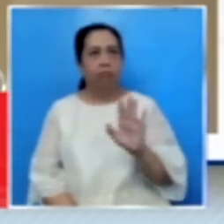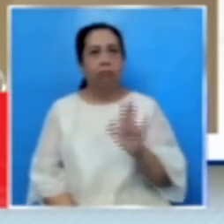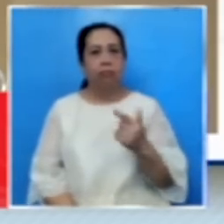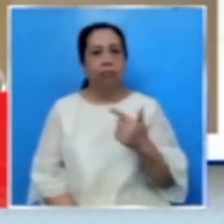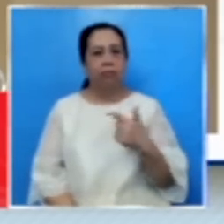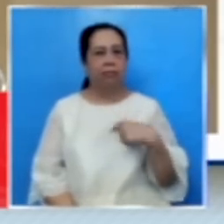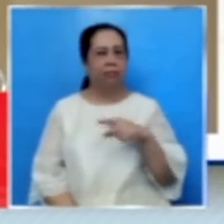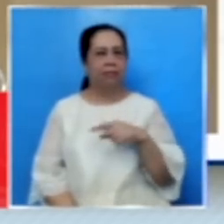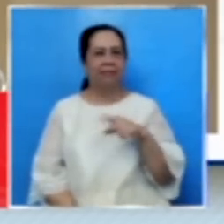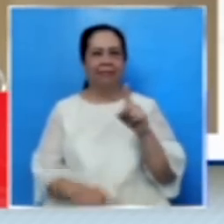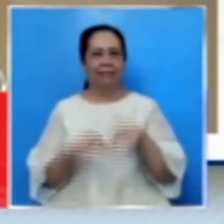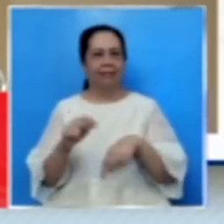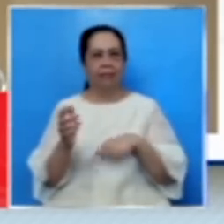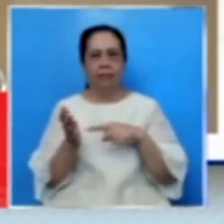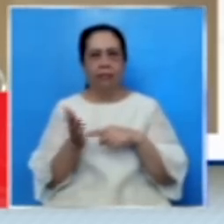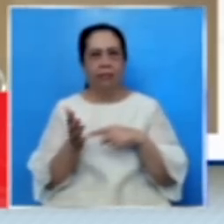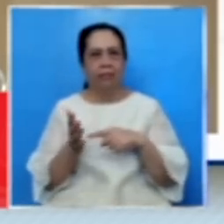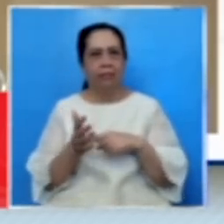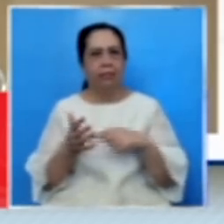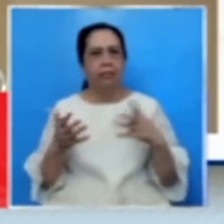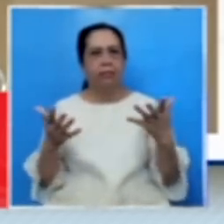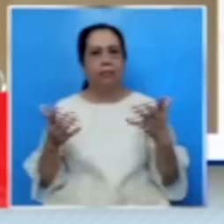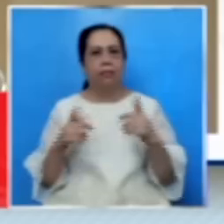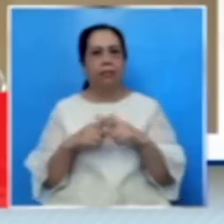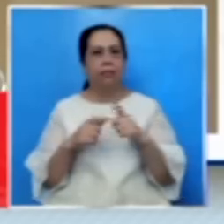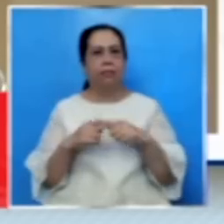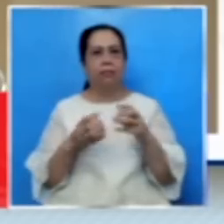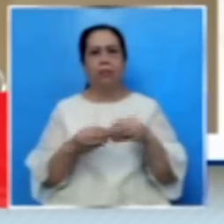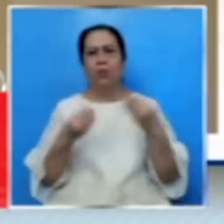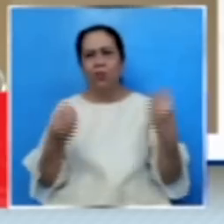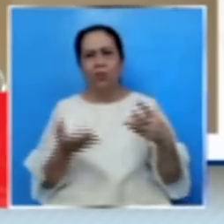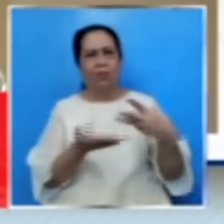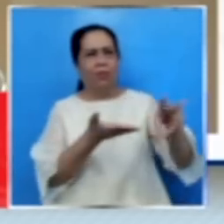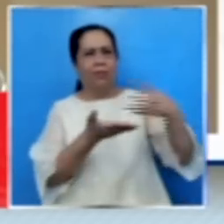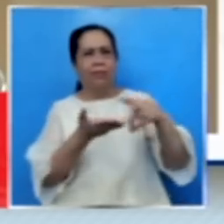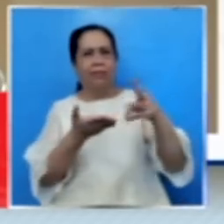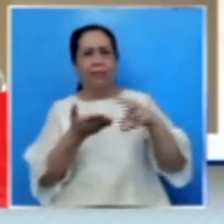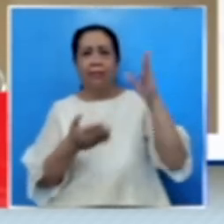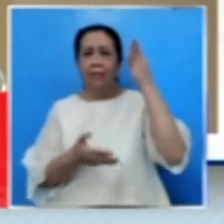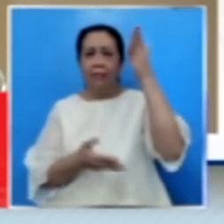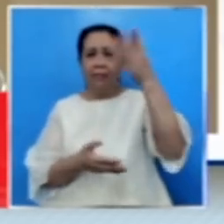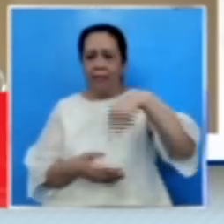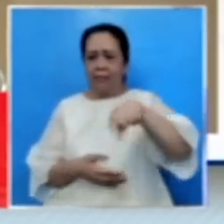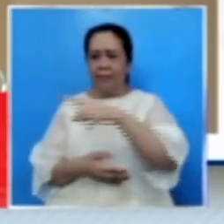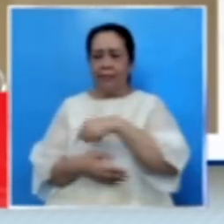We cannot afford to squander the future of our children.